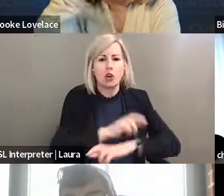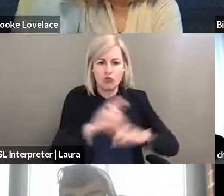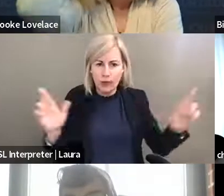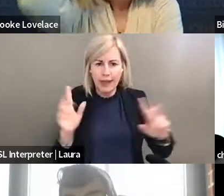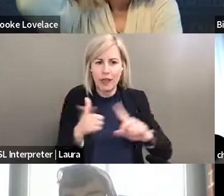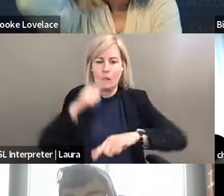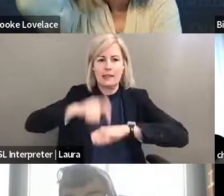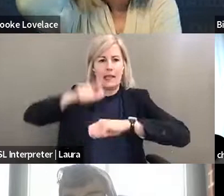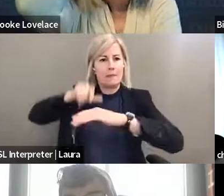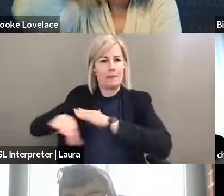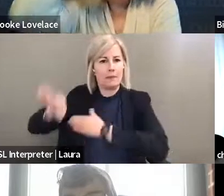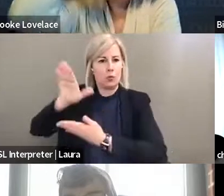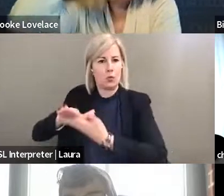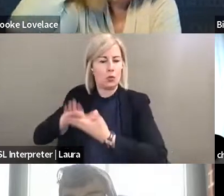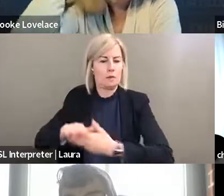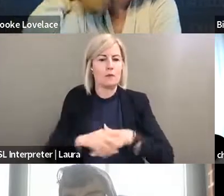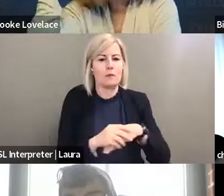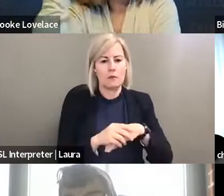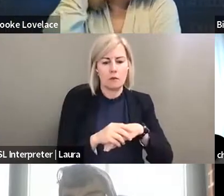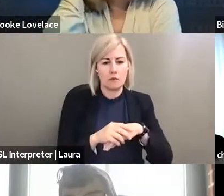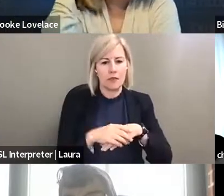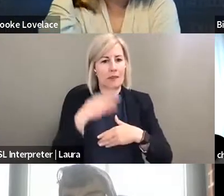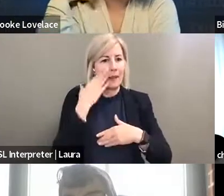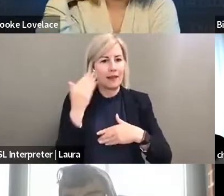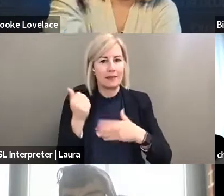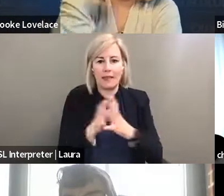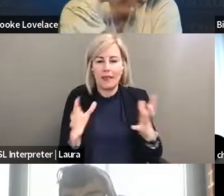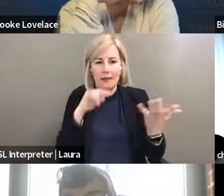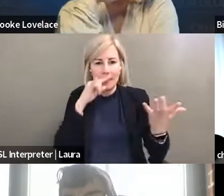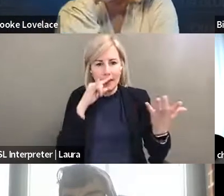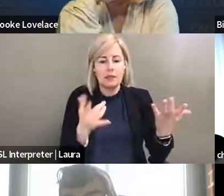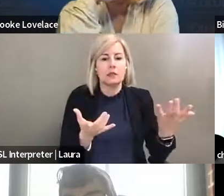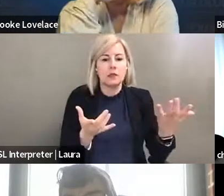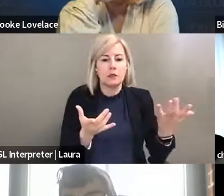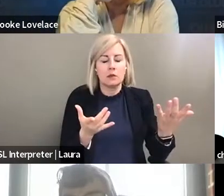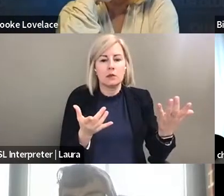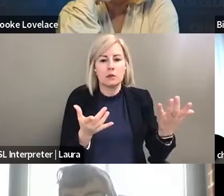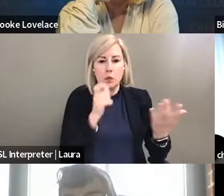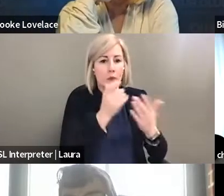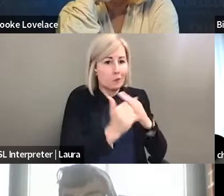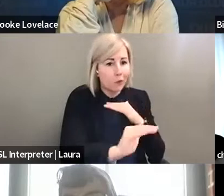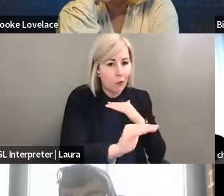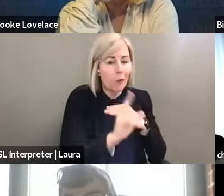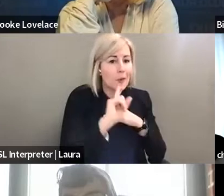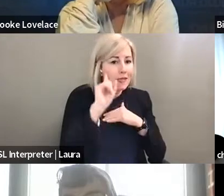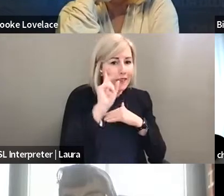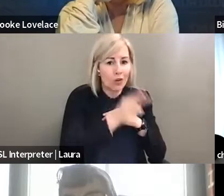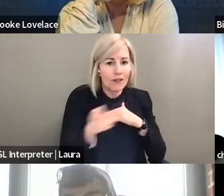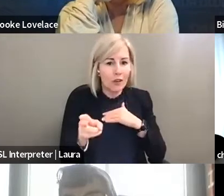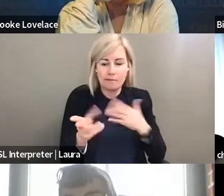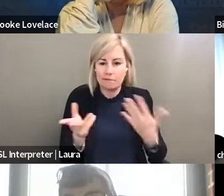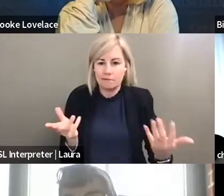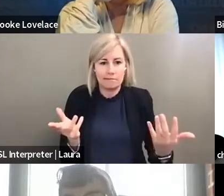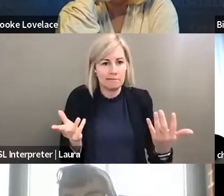it comes time to go to school. Because a lot of kids that are born deaf or hard of hearing